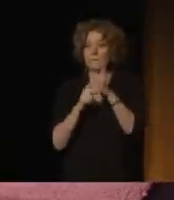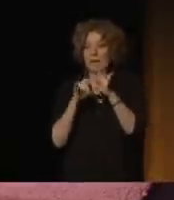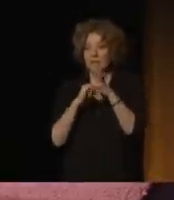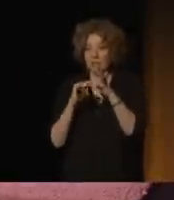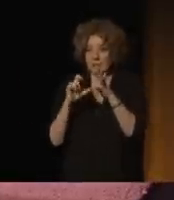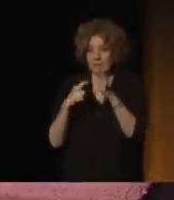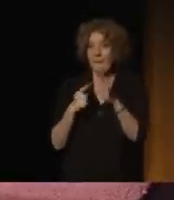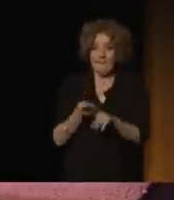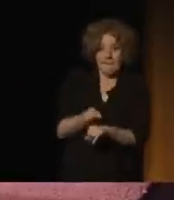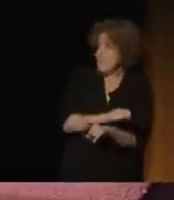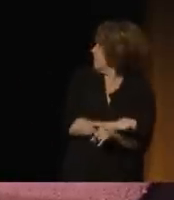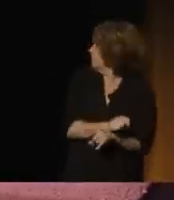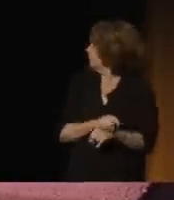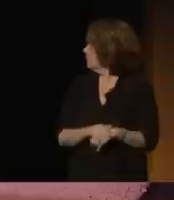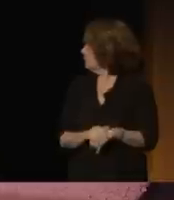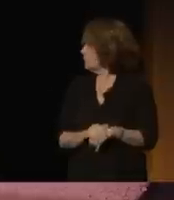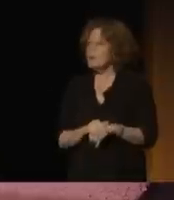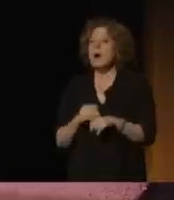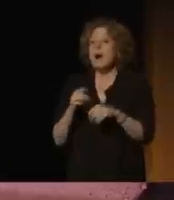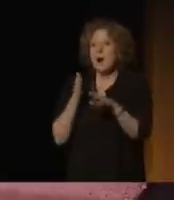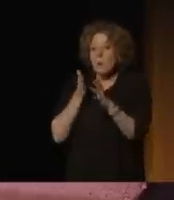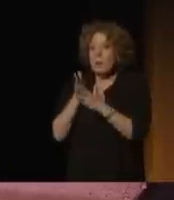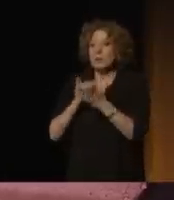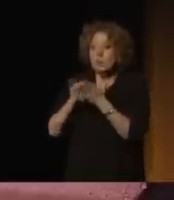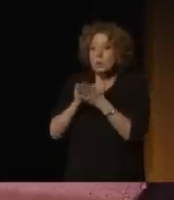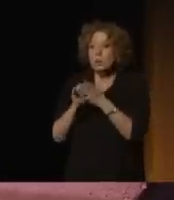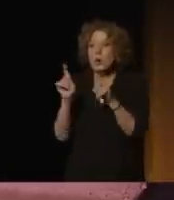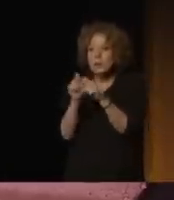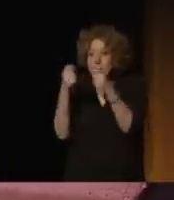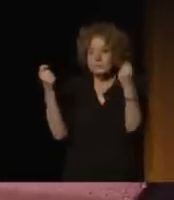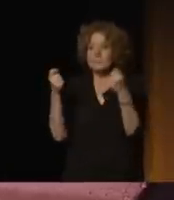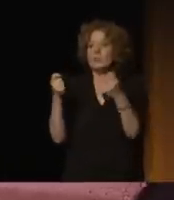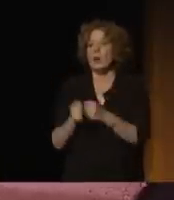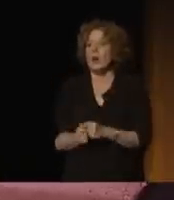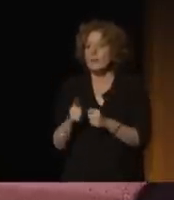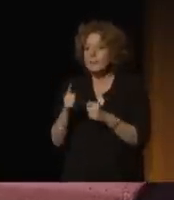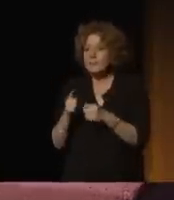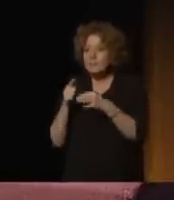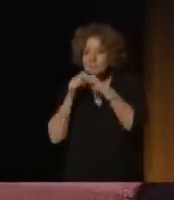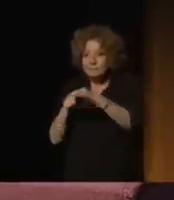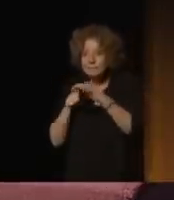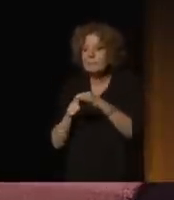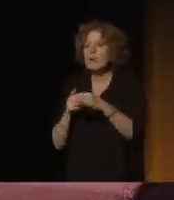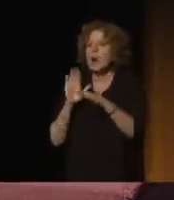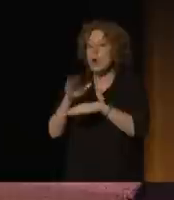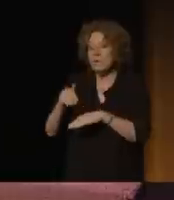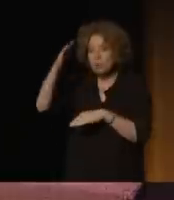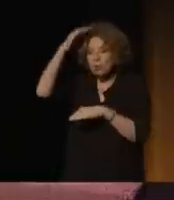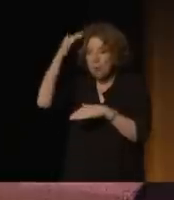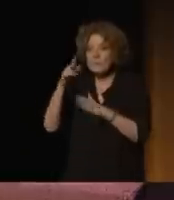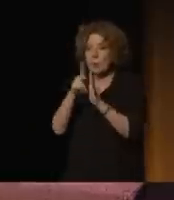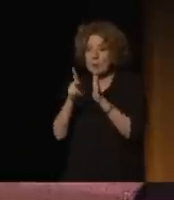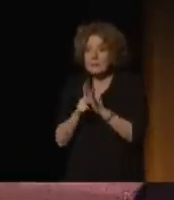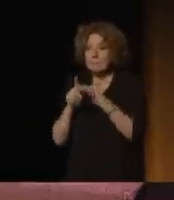meeting where, at the New York Times editorial meeting, where they grilled Donald Trump about his policies for an